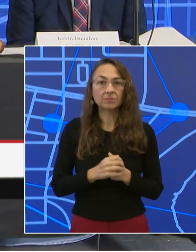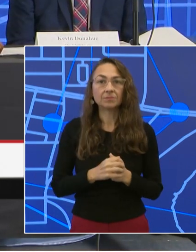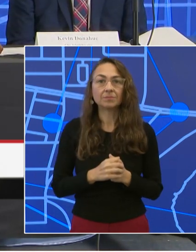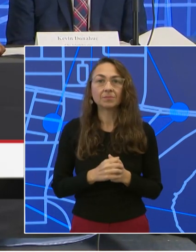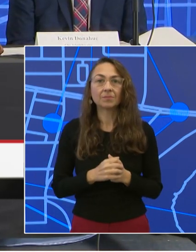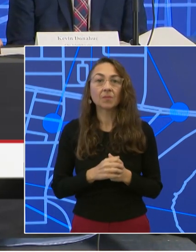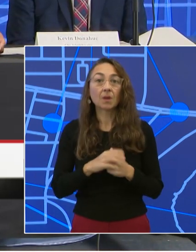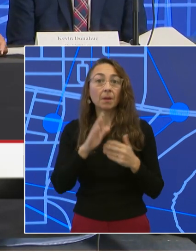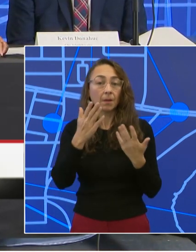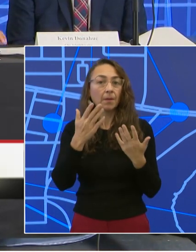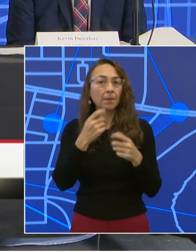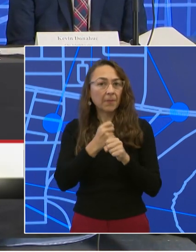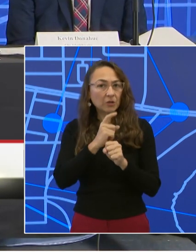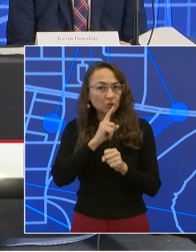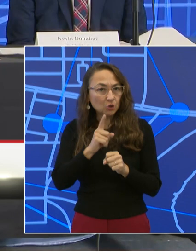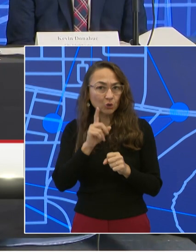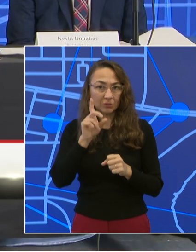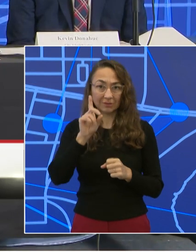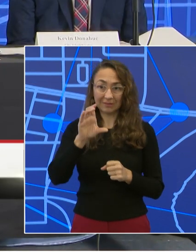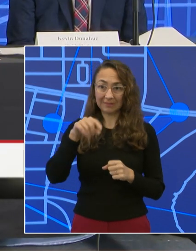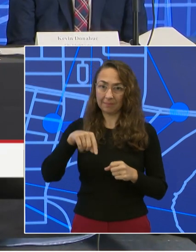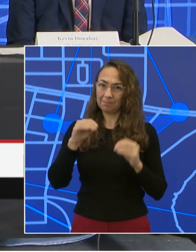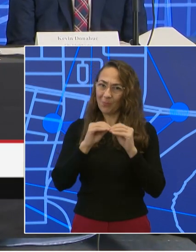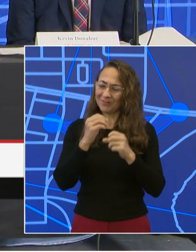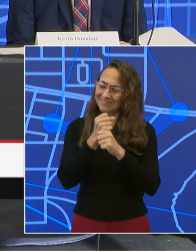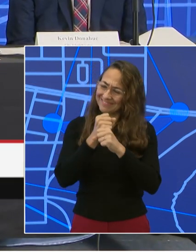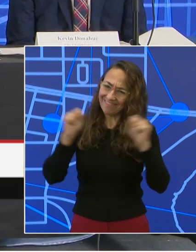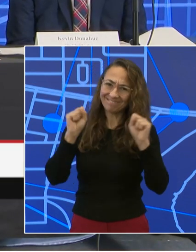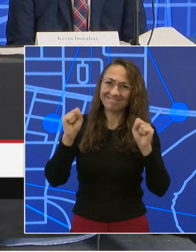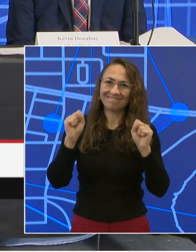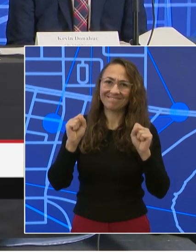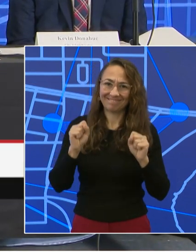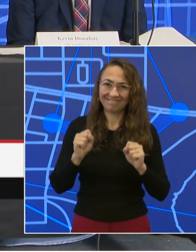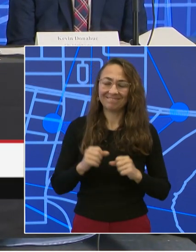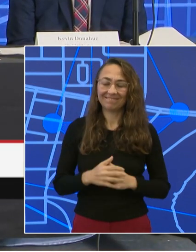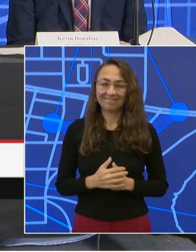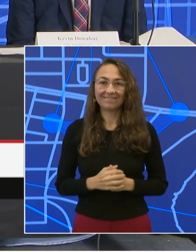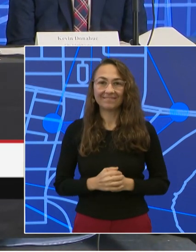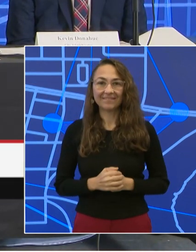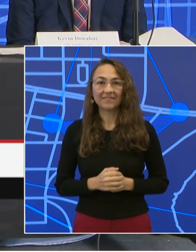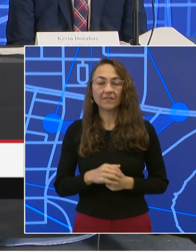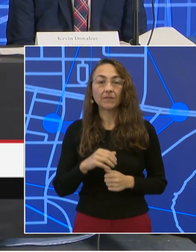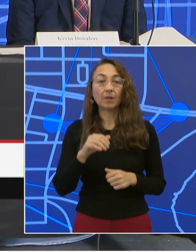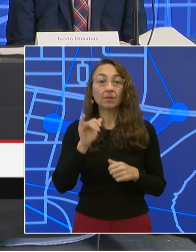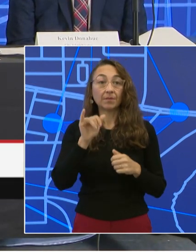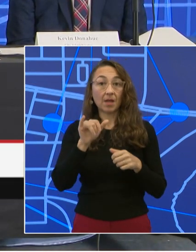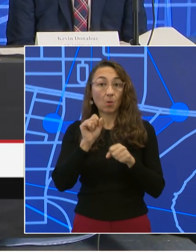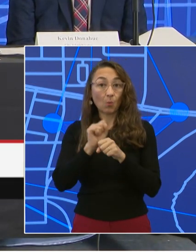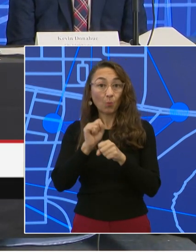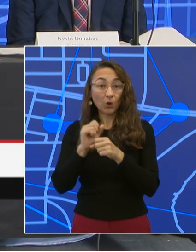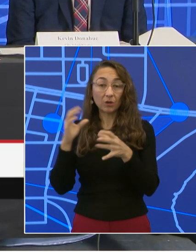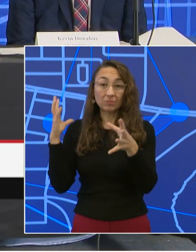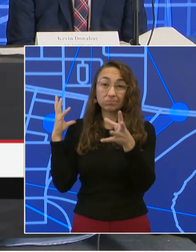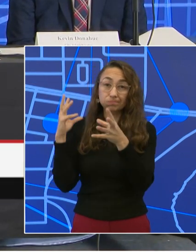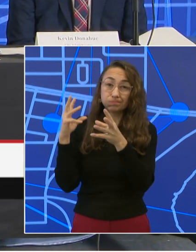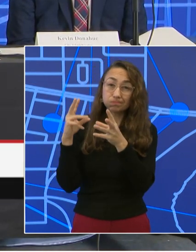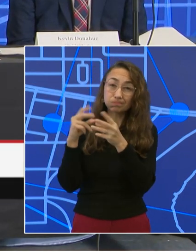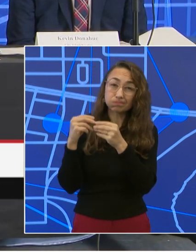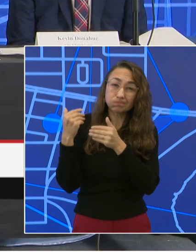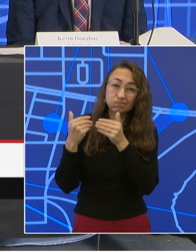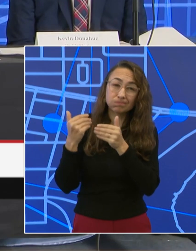safer. And because of that work, we will talk to you with some specificity